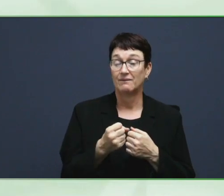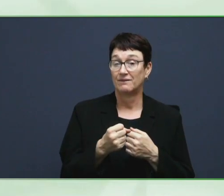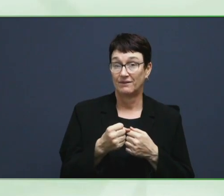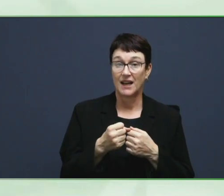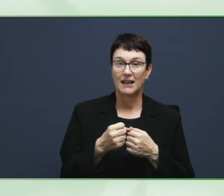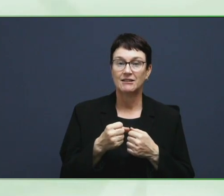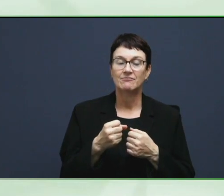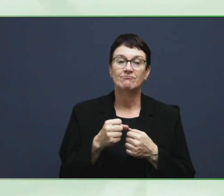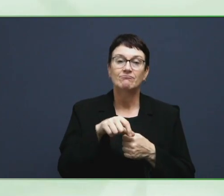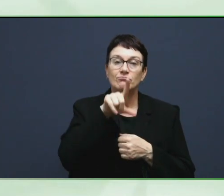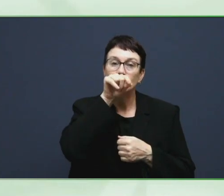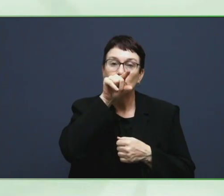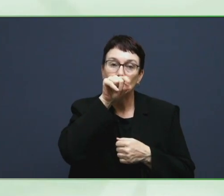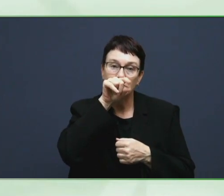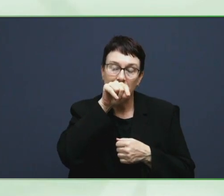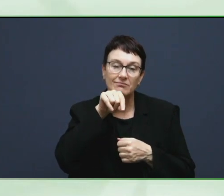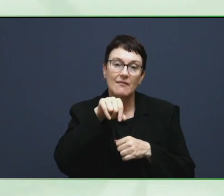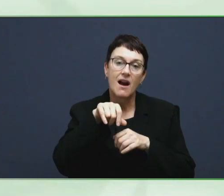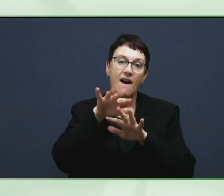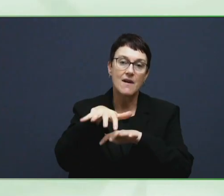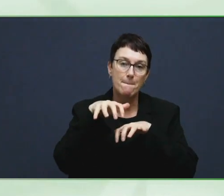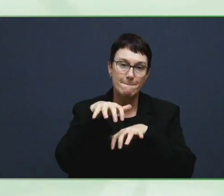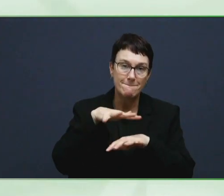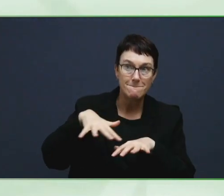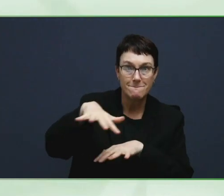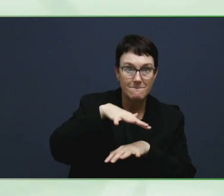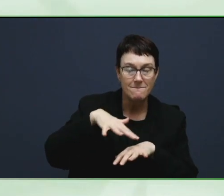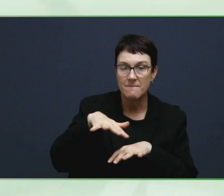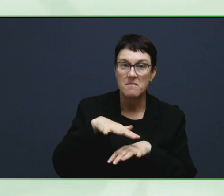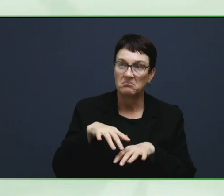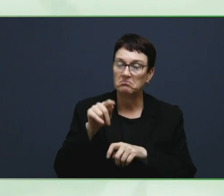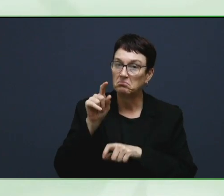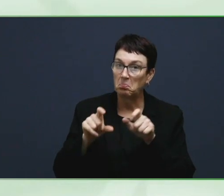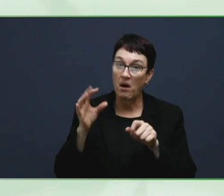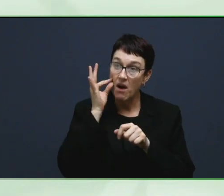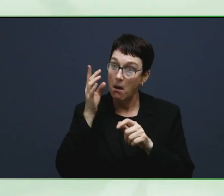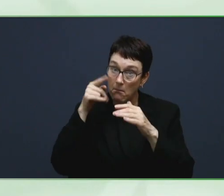any stories that have changed mindsets and have people come out as change makers?